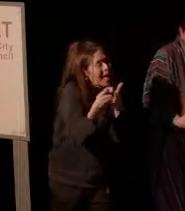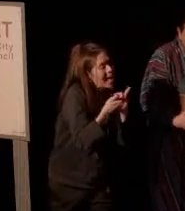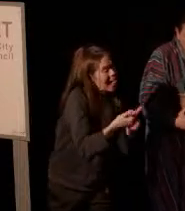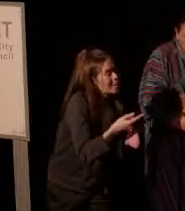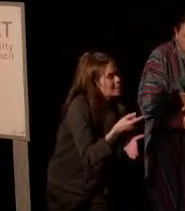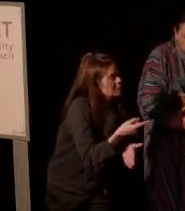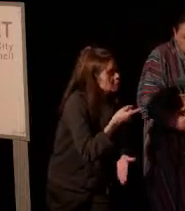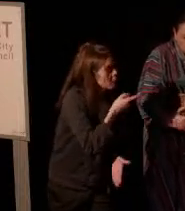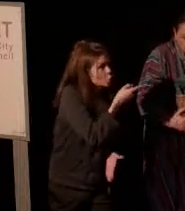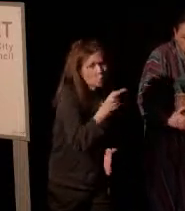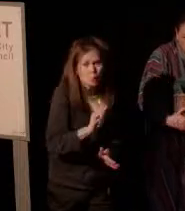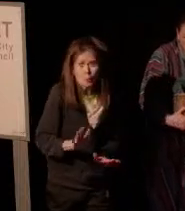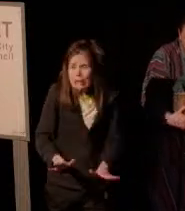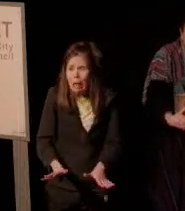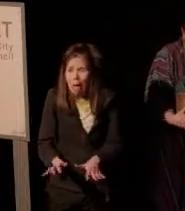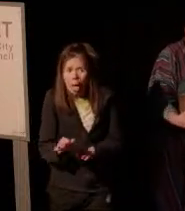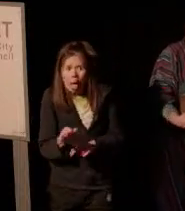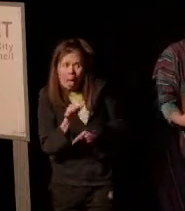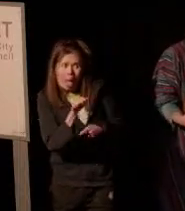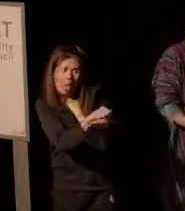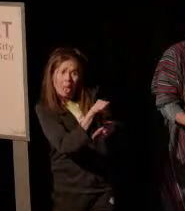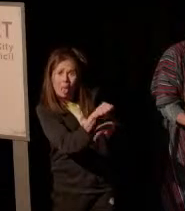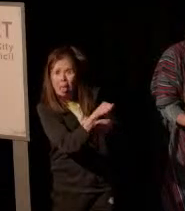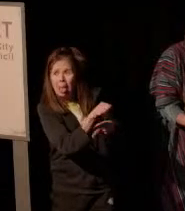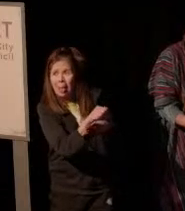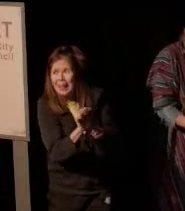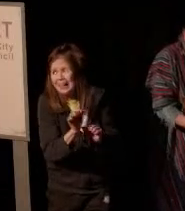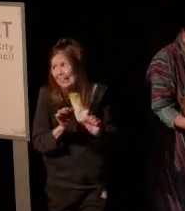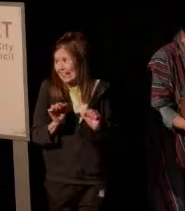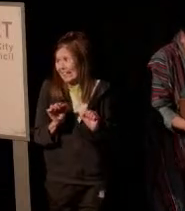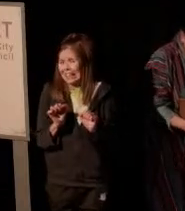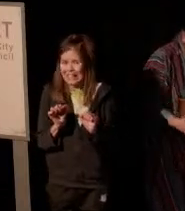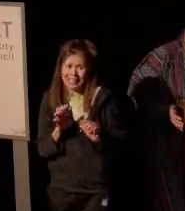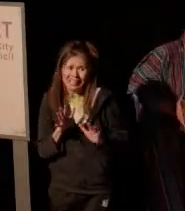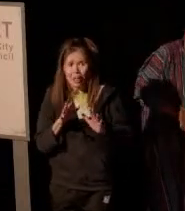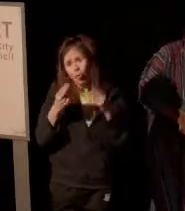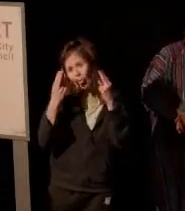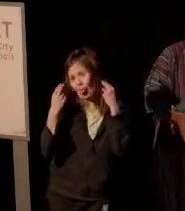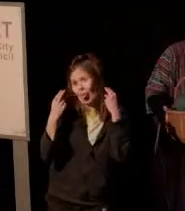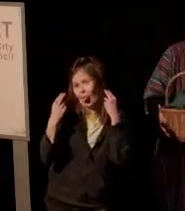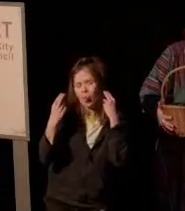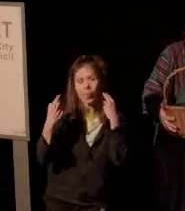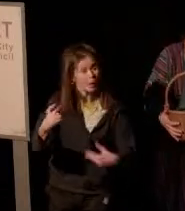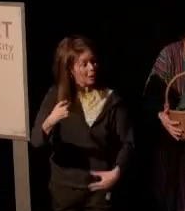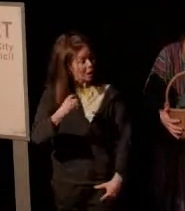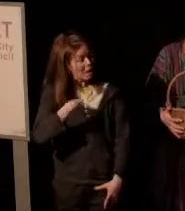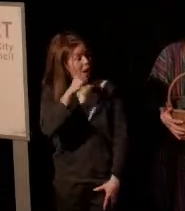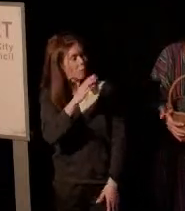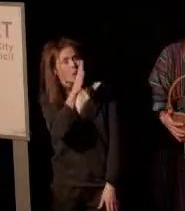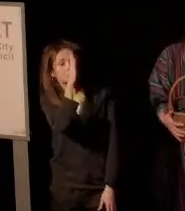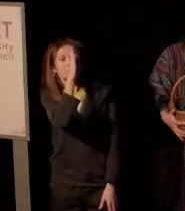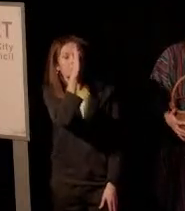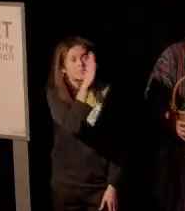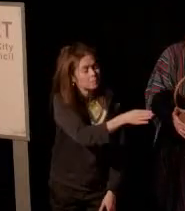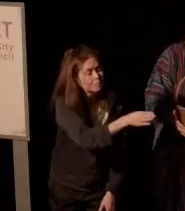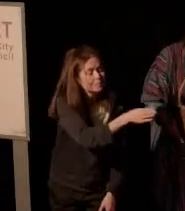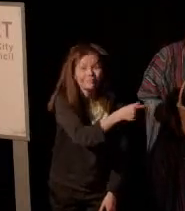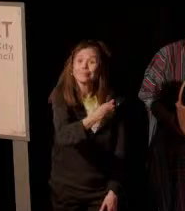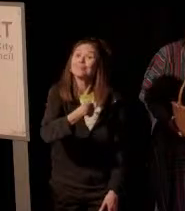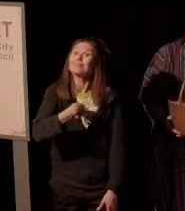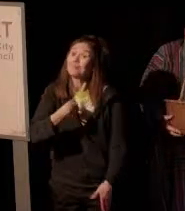like shadow round him and will jump whenever he will whine. Whereas you, sir, do nourish the cause of his